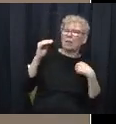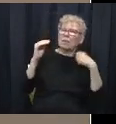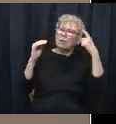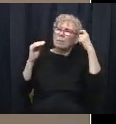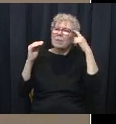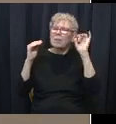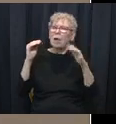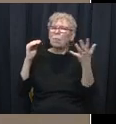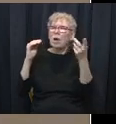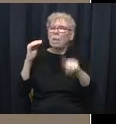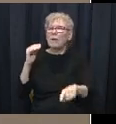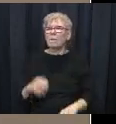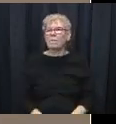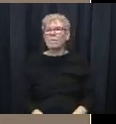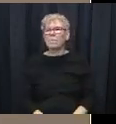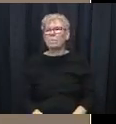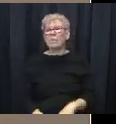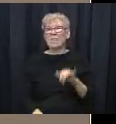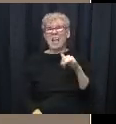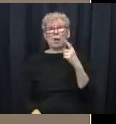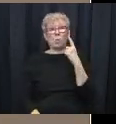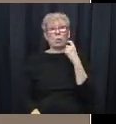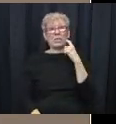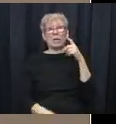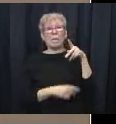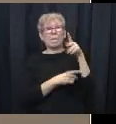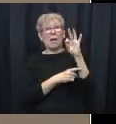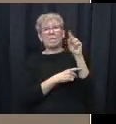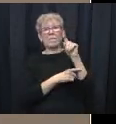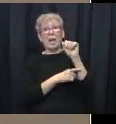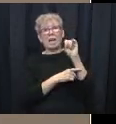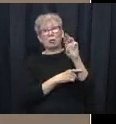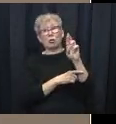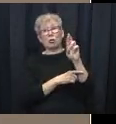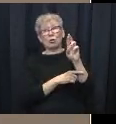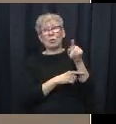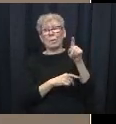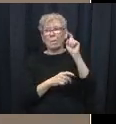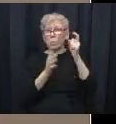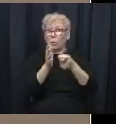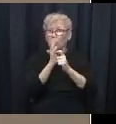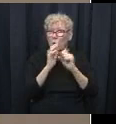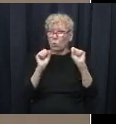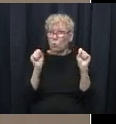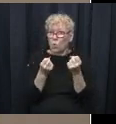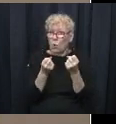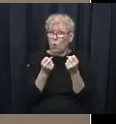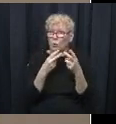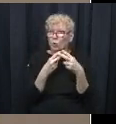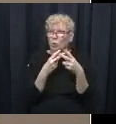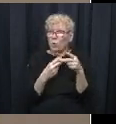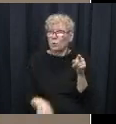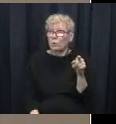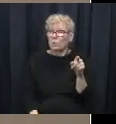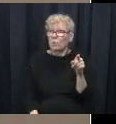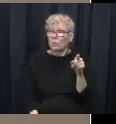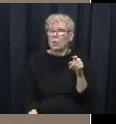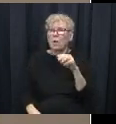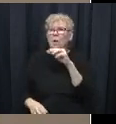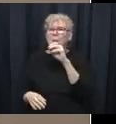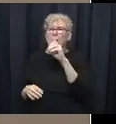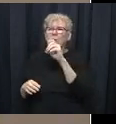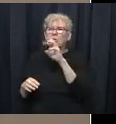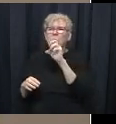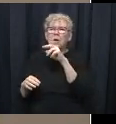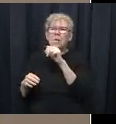didn't have Moderna, so that went to places that had that capability. And so we think for some of the rural counties, that might be where the numbers are off. So we're